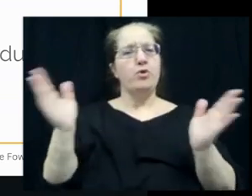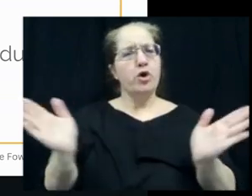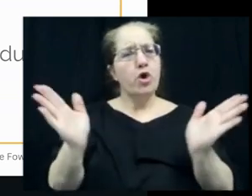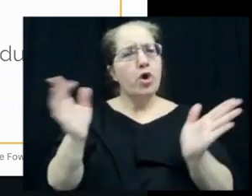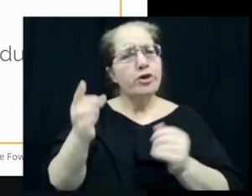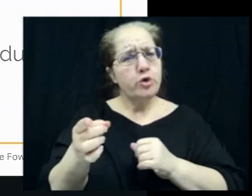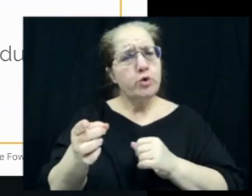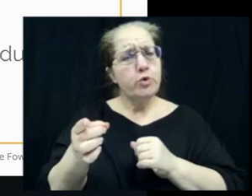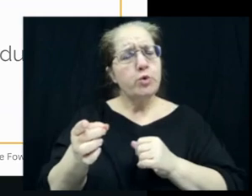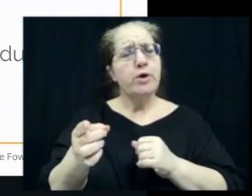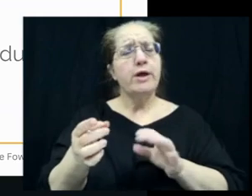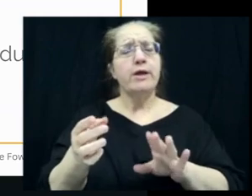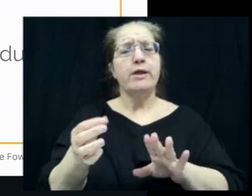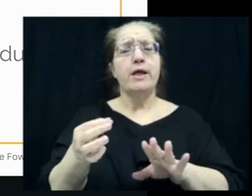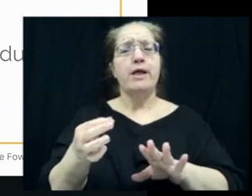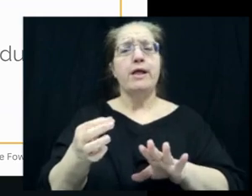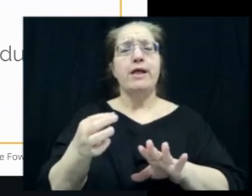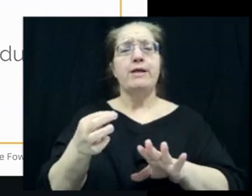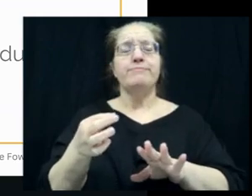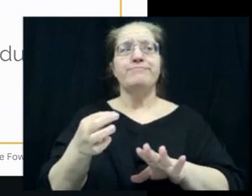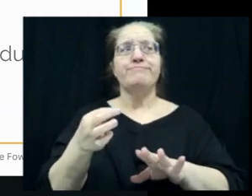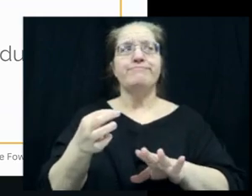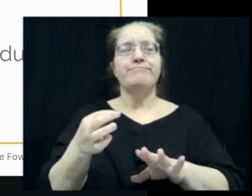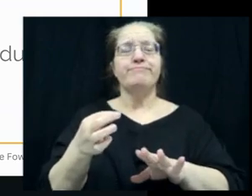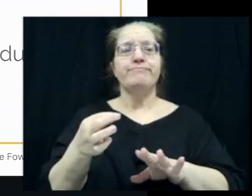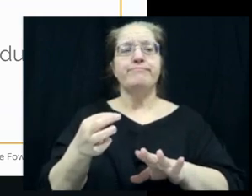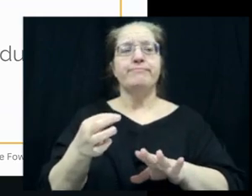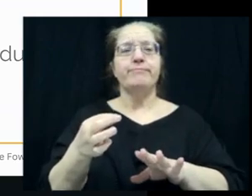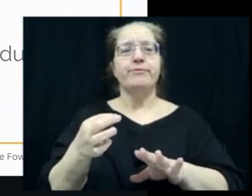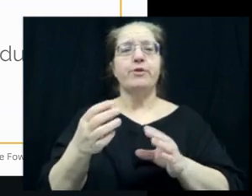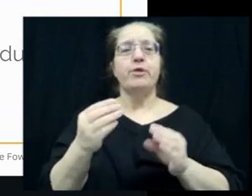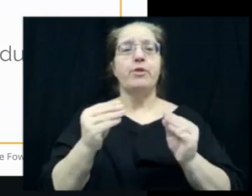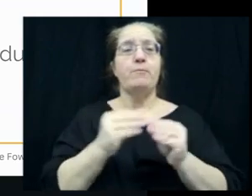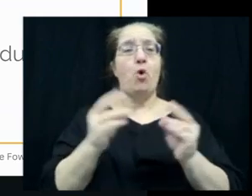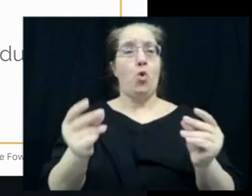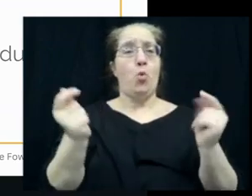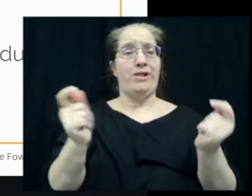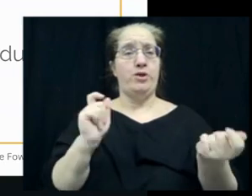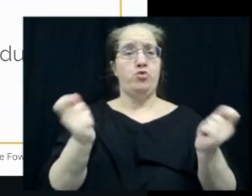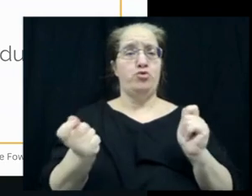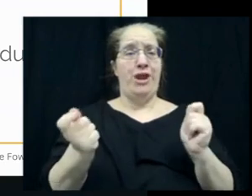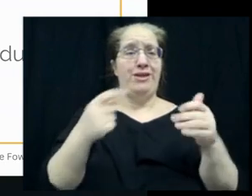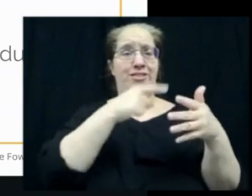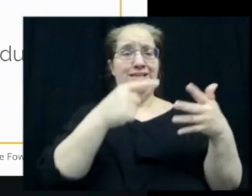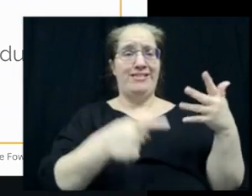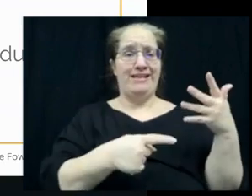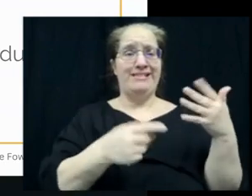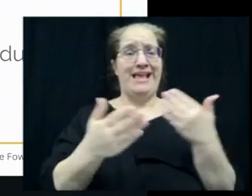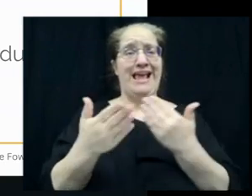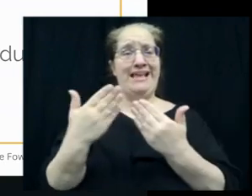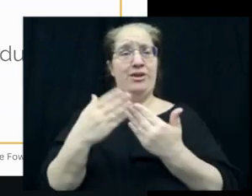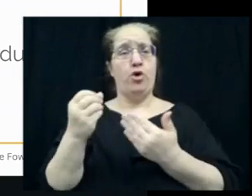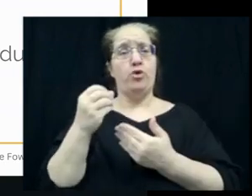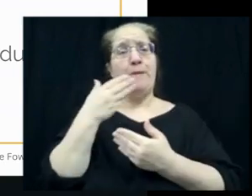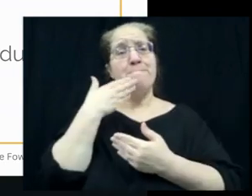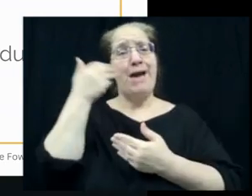encourage you that the sooner you change these things, the easier or the better they will be